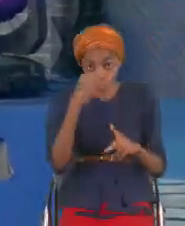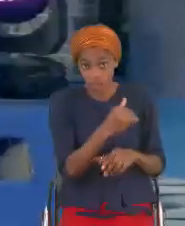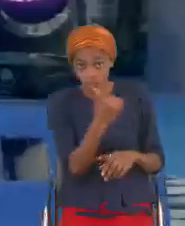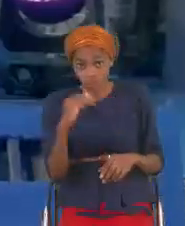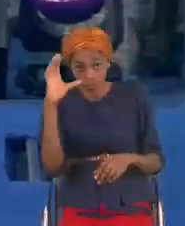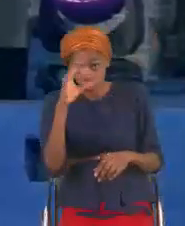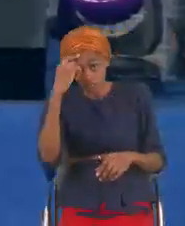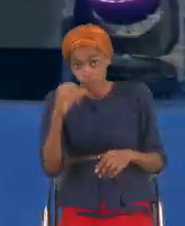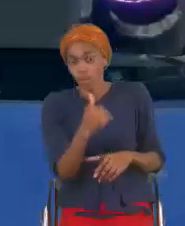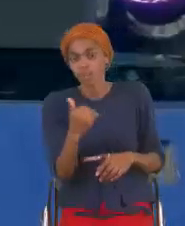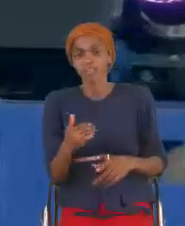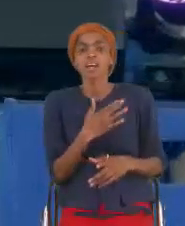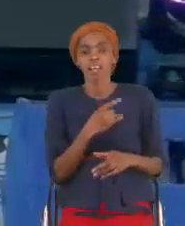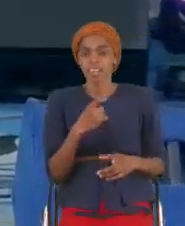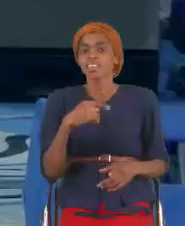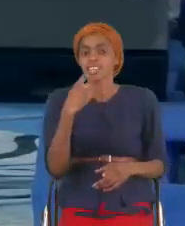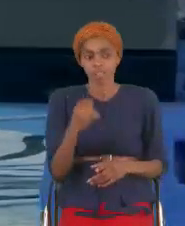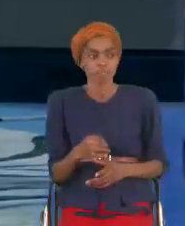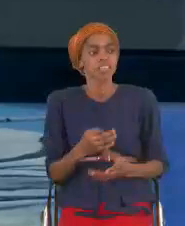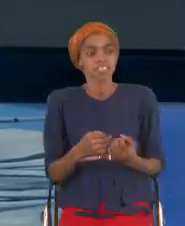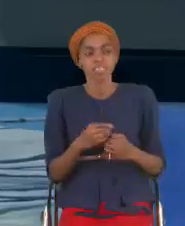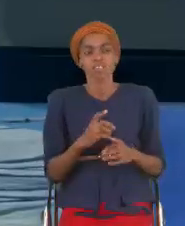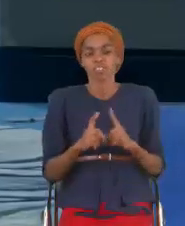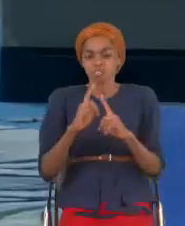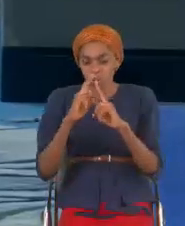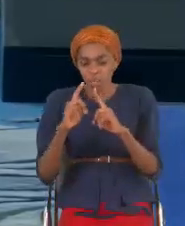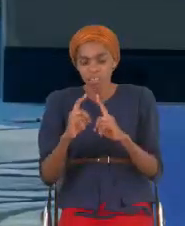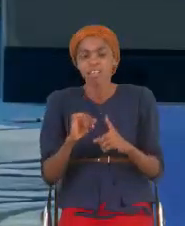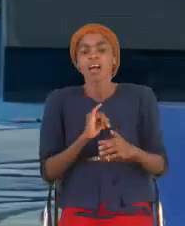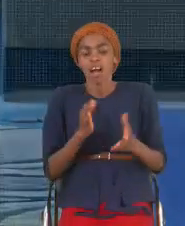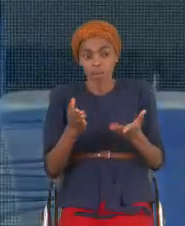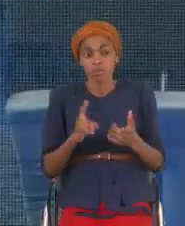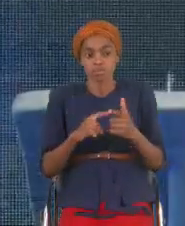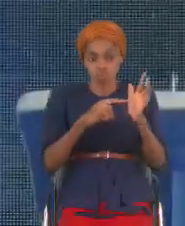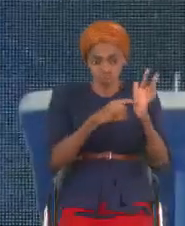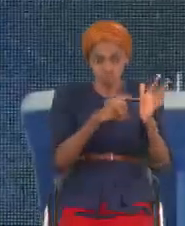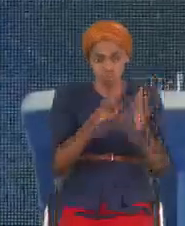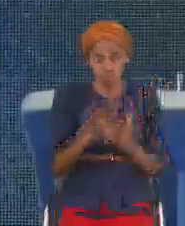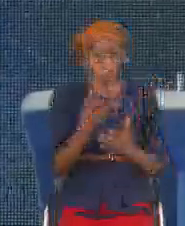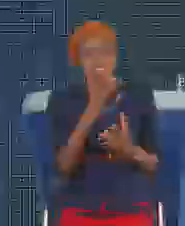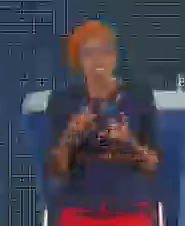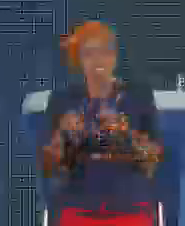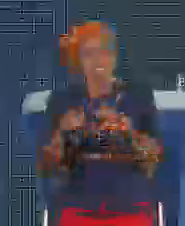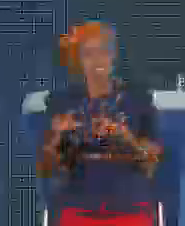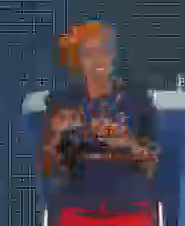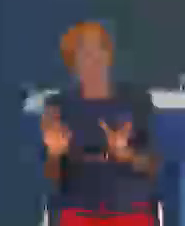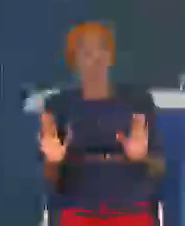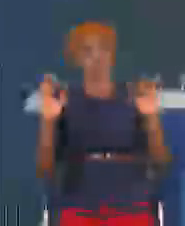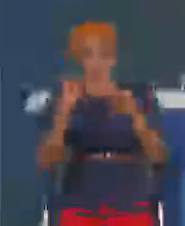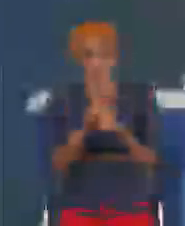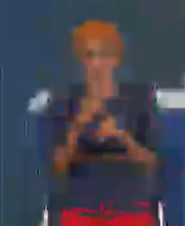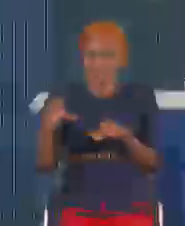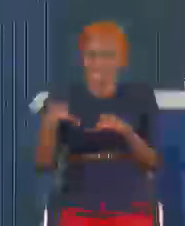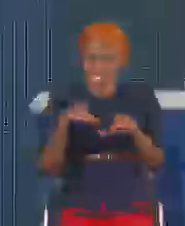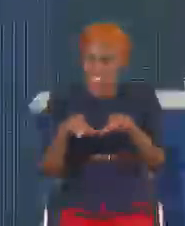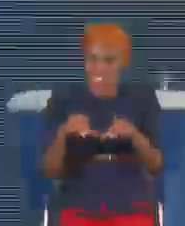another? And instead of just saying words, there was action. An action of miracle. An